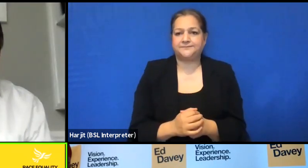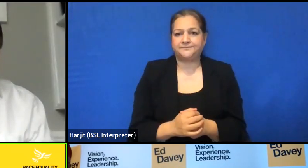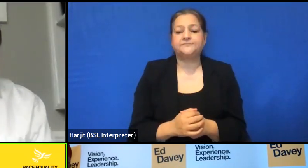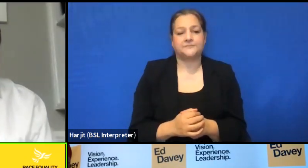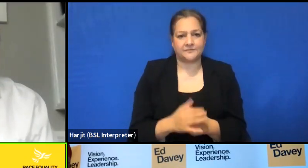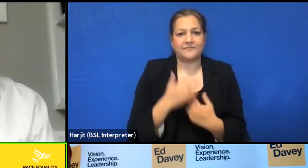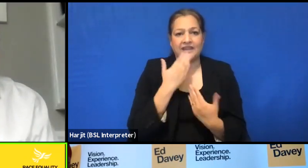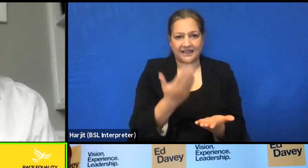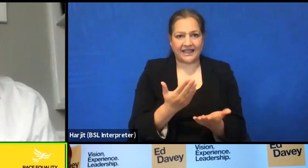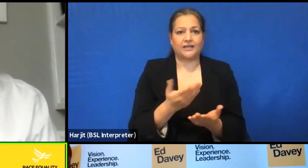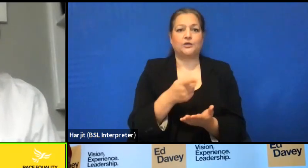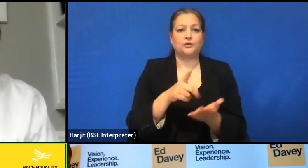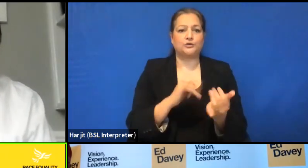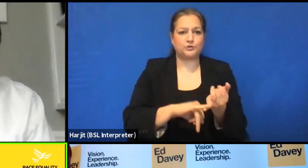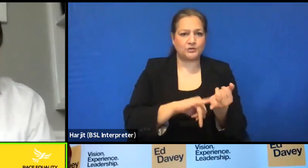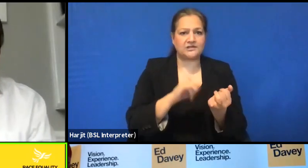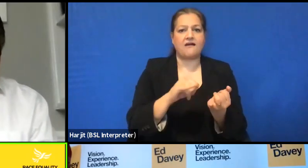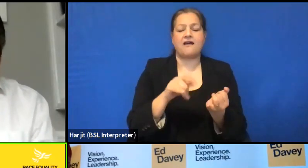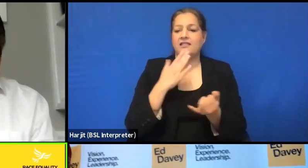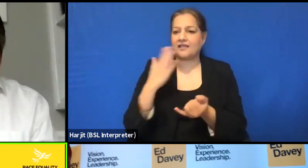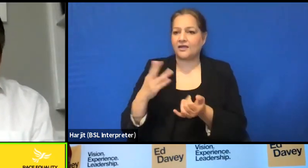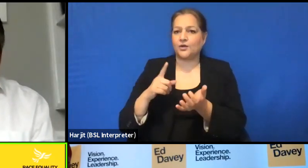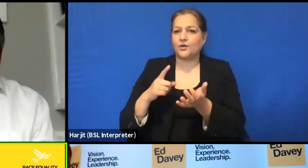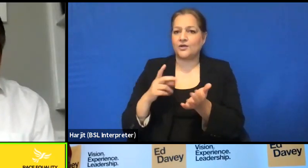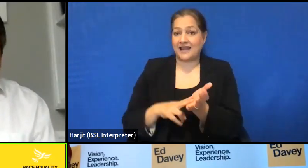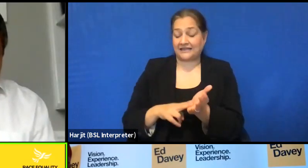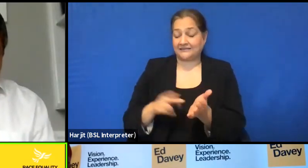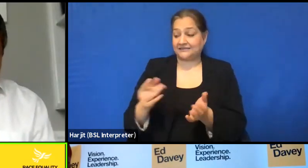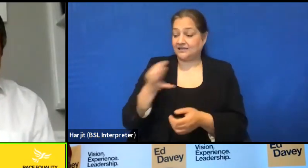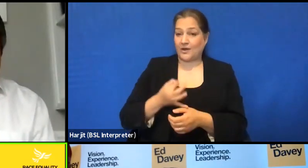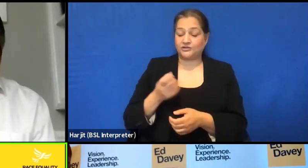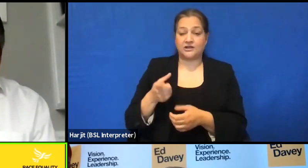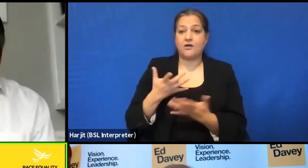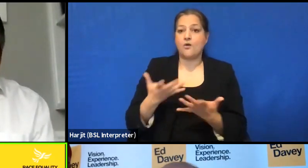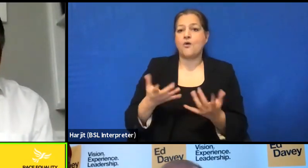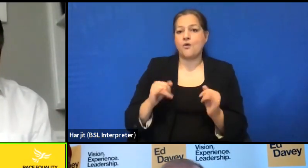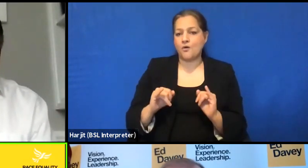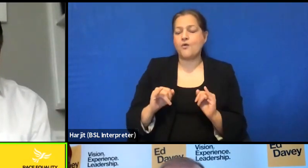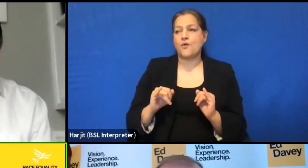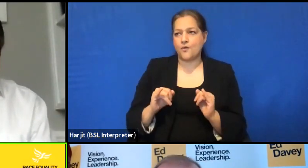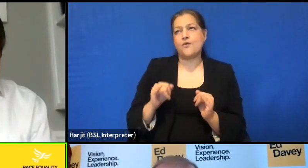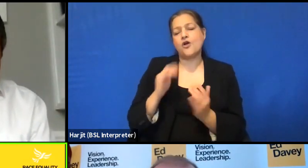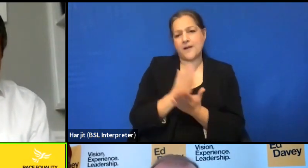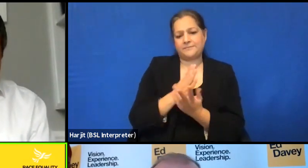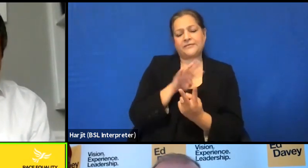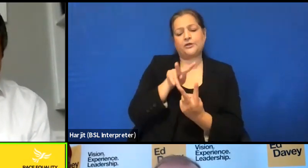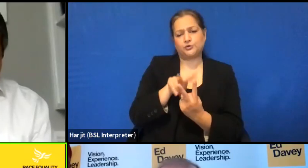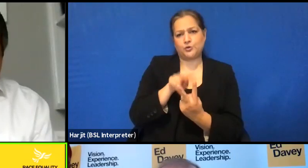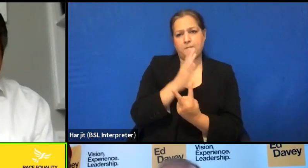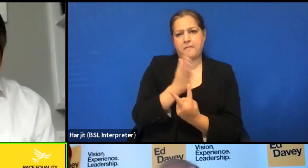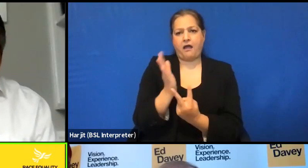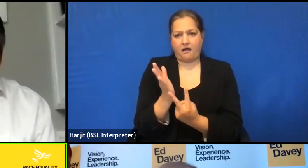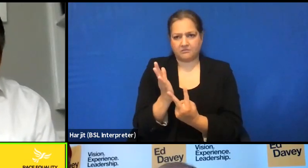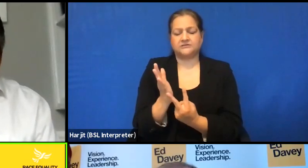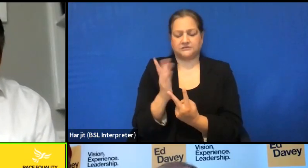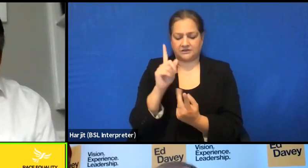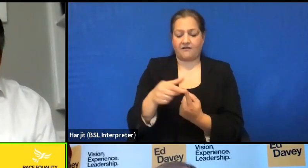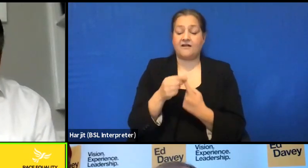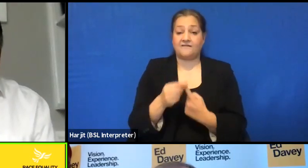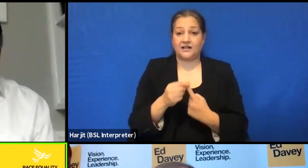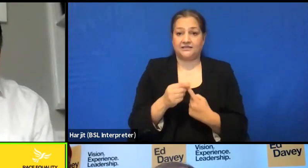you, Nancy, for your question. And this is, of course, it's an enormous question. And I'll take it in the two parts that it was expressed. Firstly,